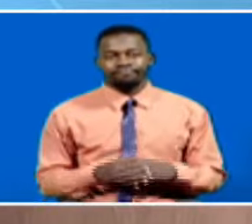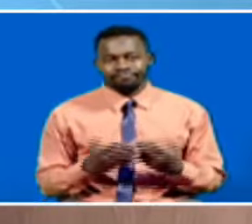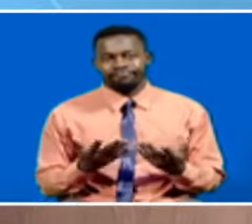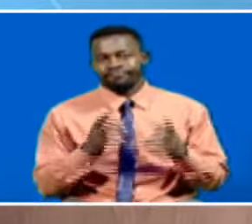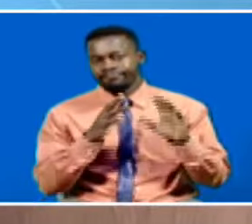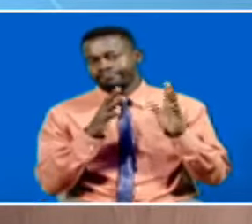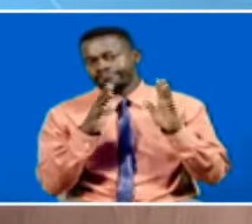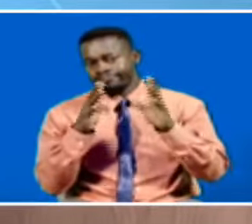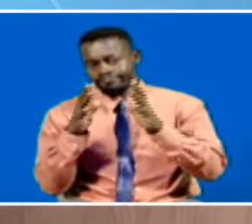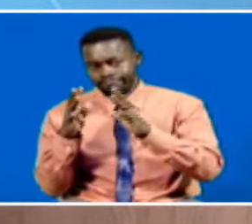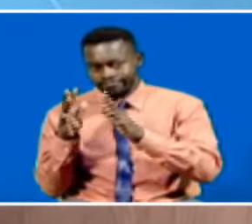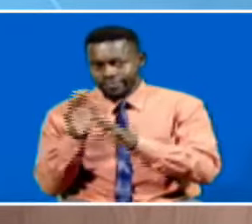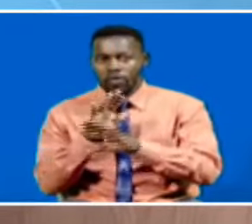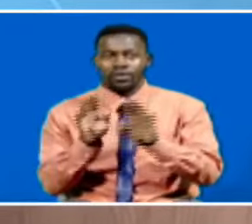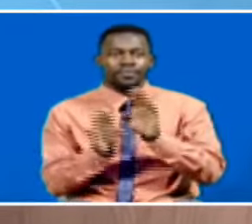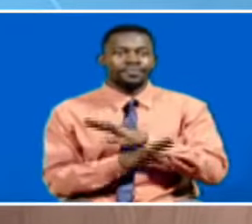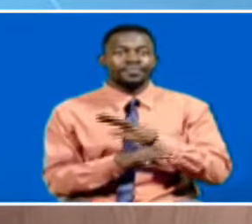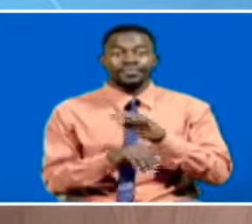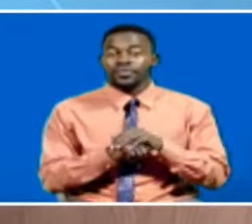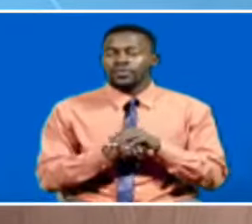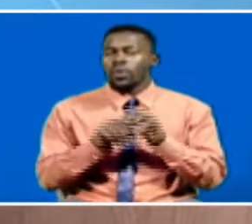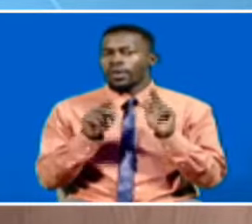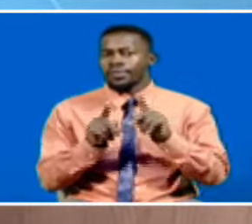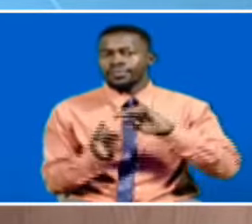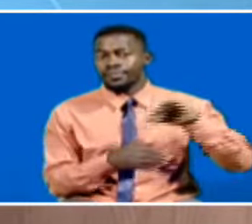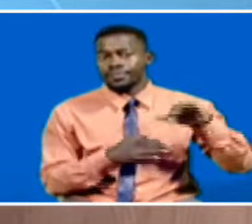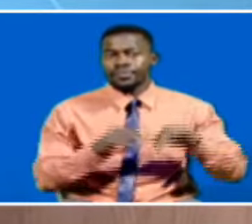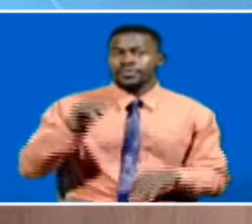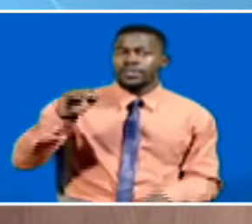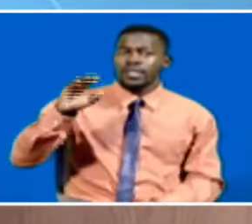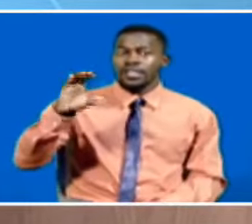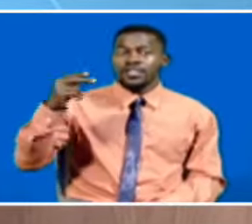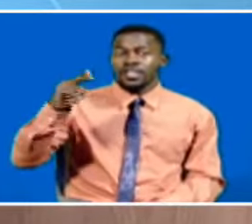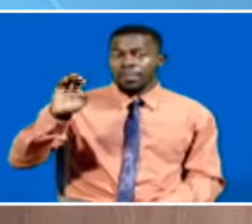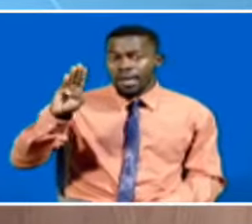athletes as well. Now, Sebastian Sawe and Agnes Chebet are the national cross